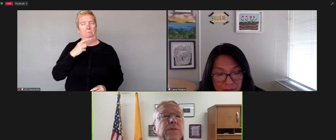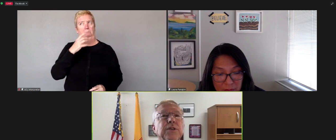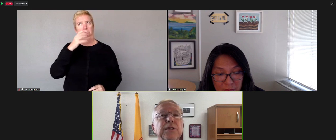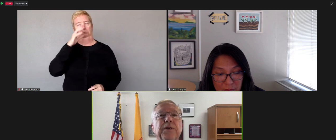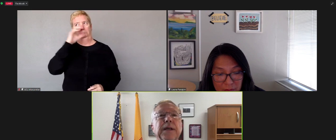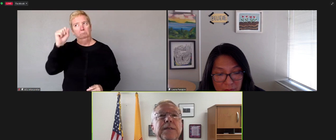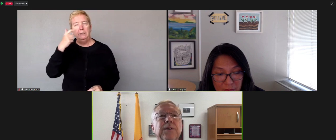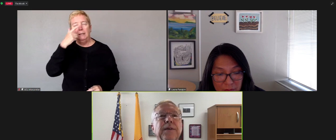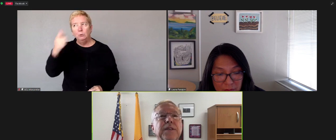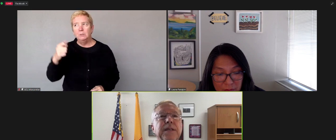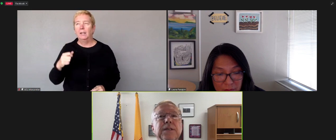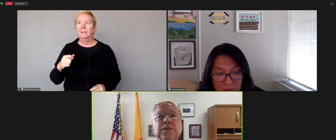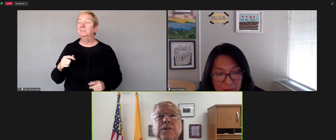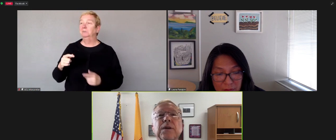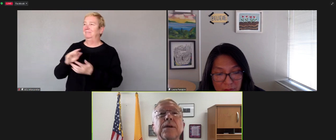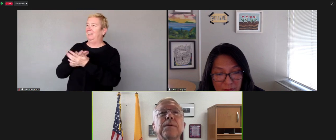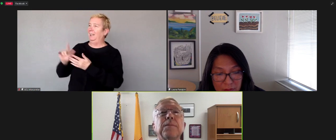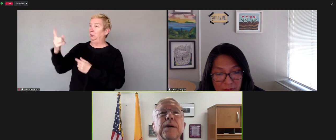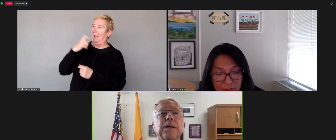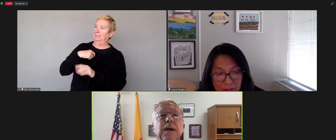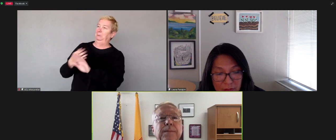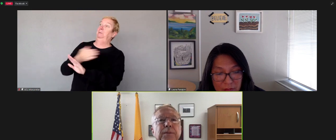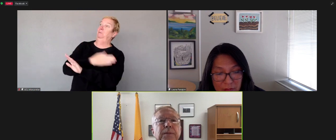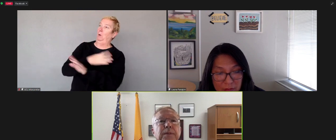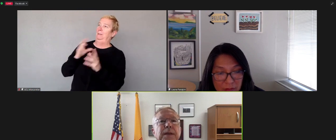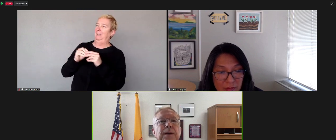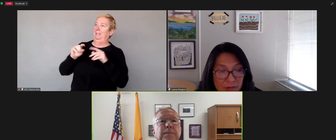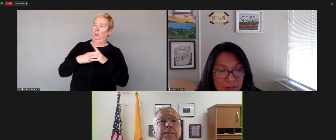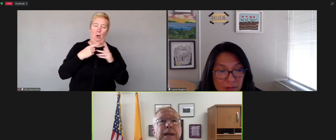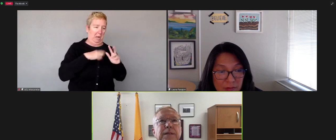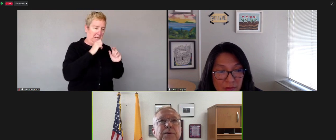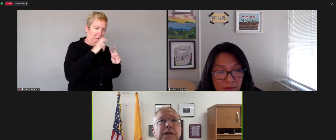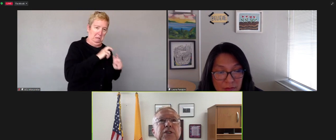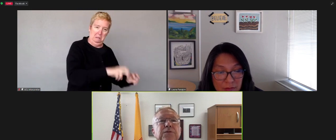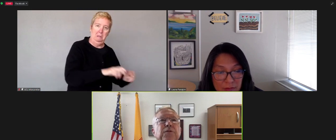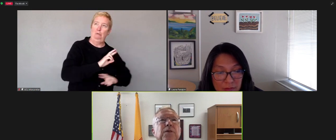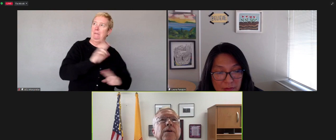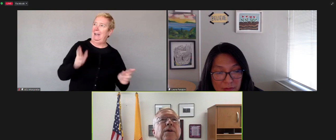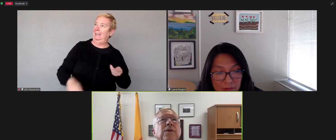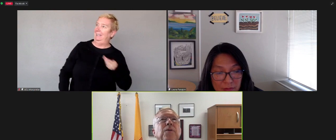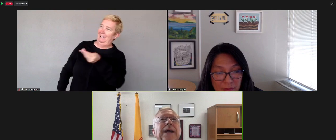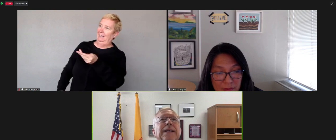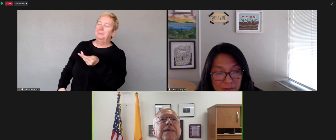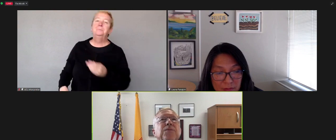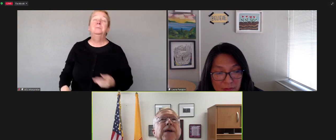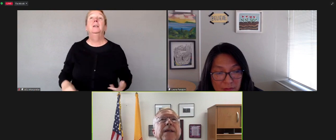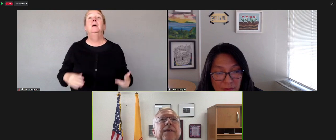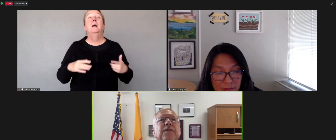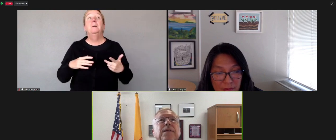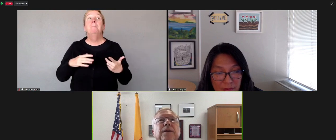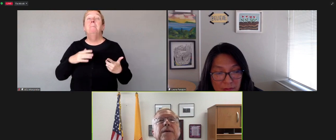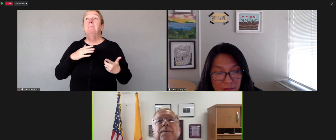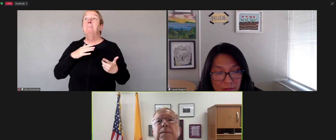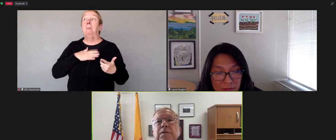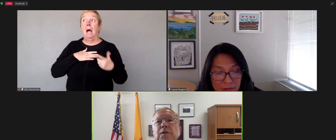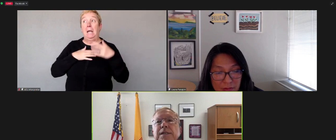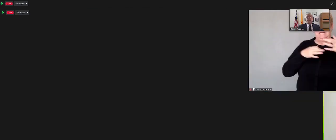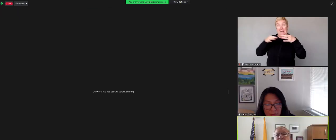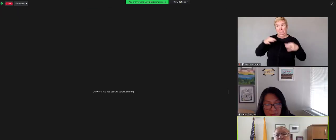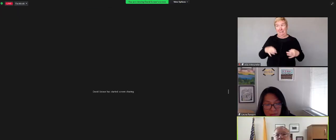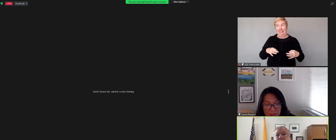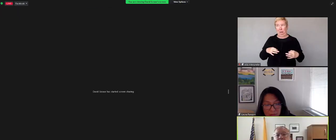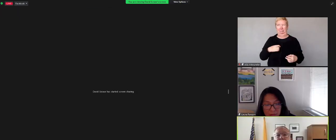you asked the question in advance. So I have this answer, but I don't think my explanation for why it is the way it is might be